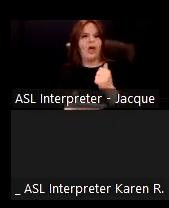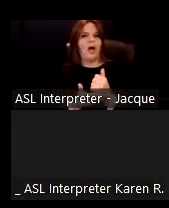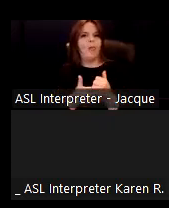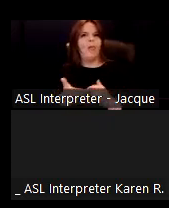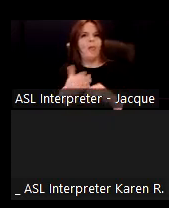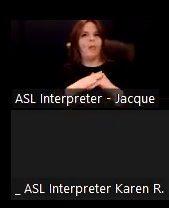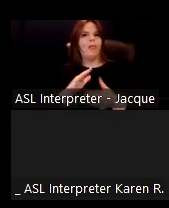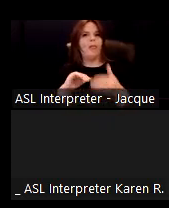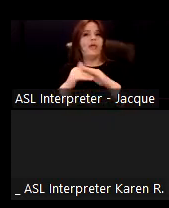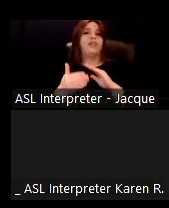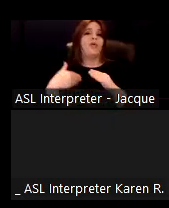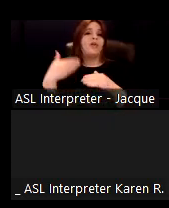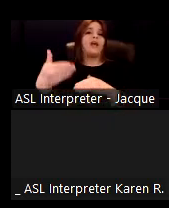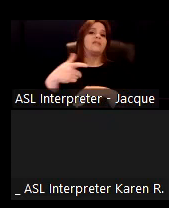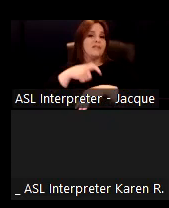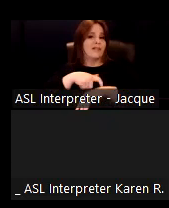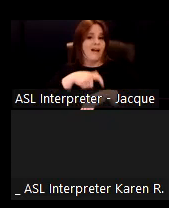time as well.